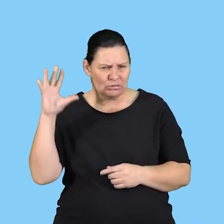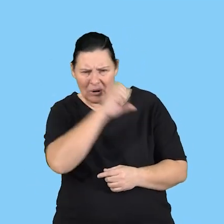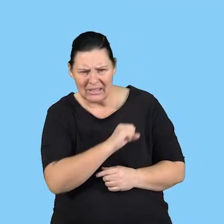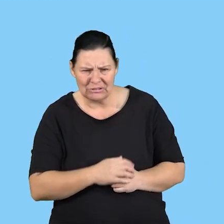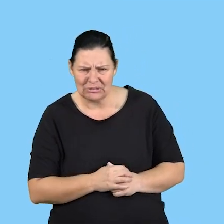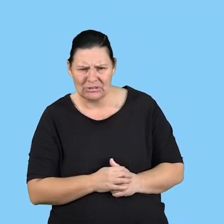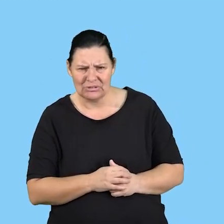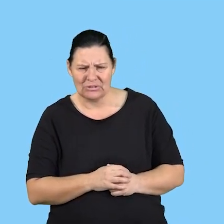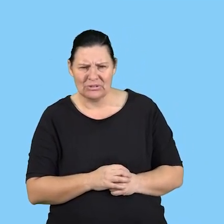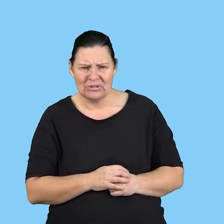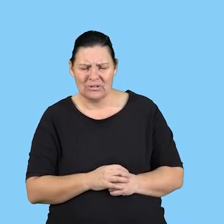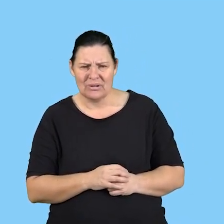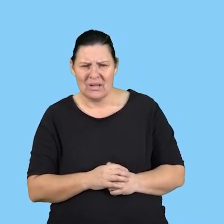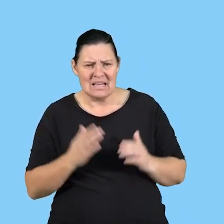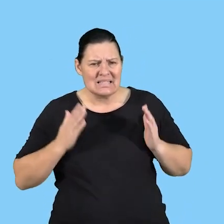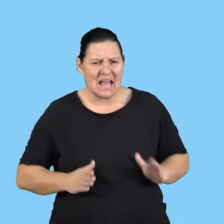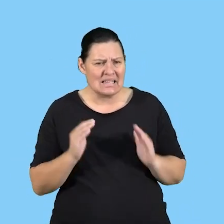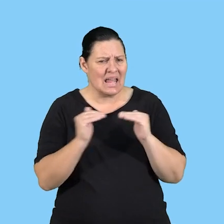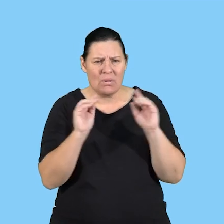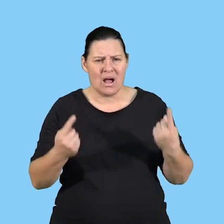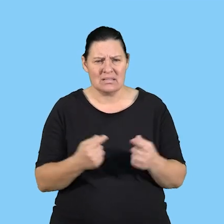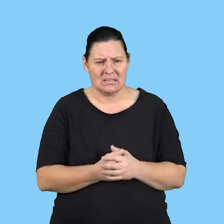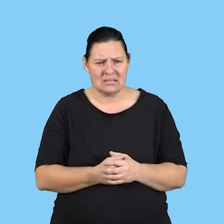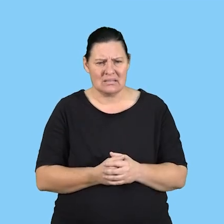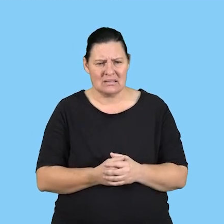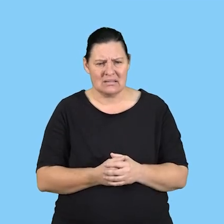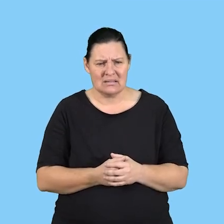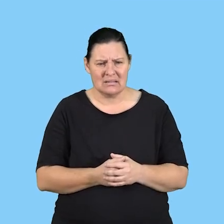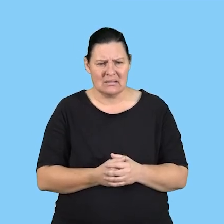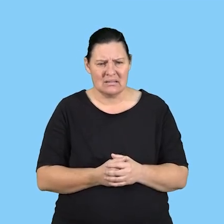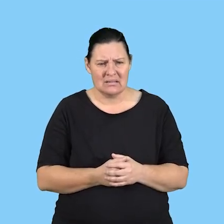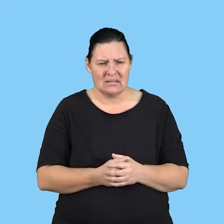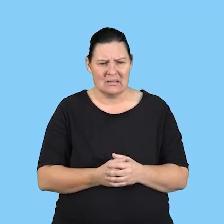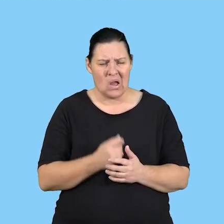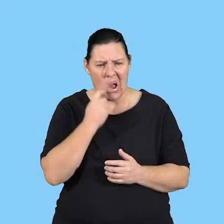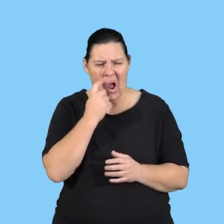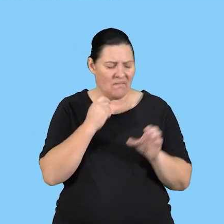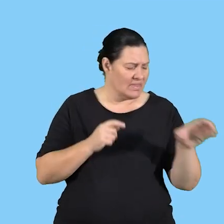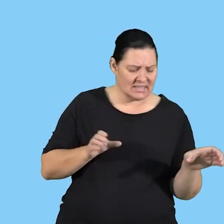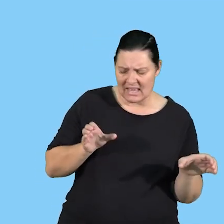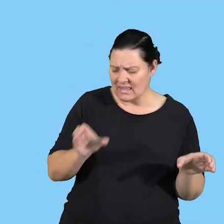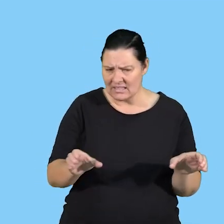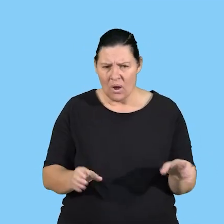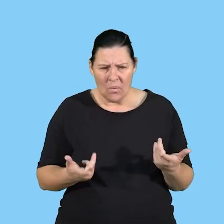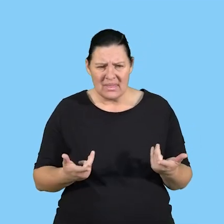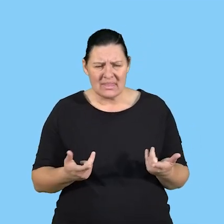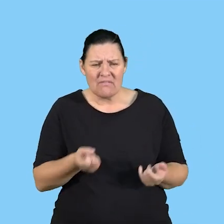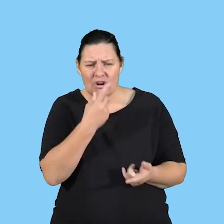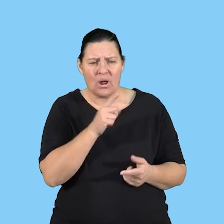Strange, ain't it? They cannot make the sides equal. They couldn't do this, make the sides equal with friendly